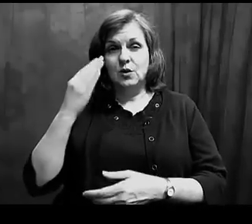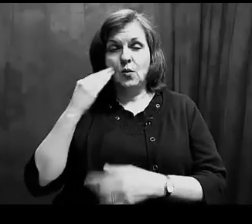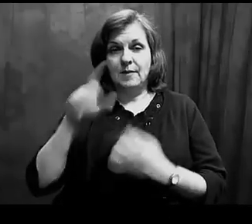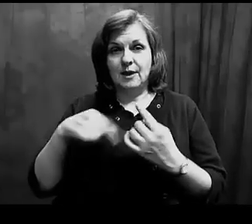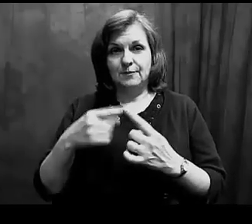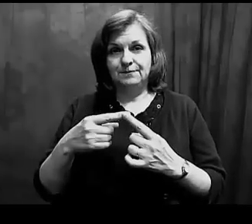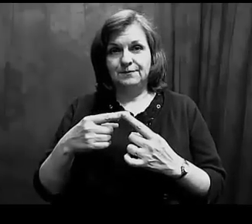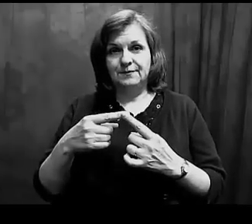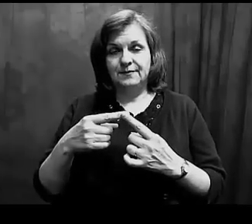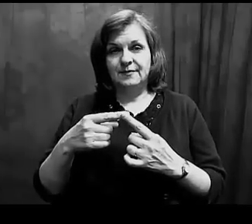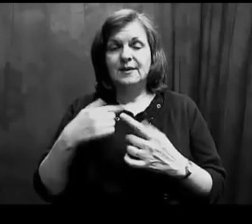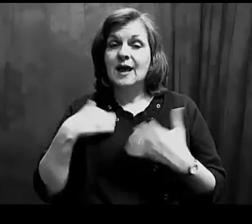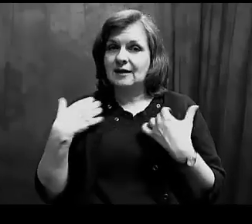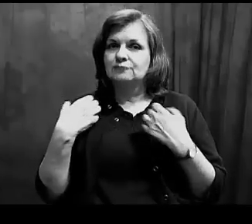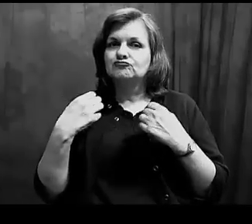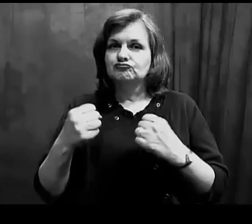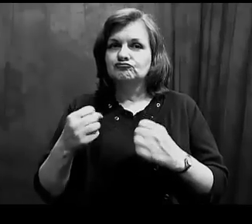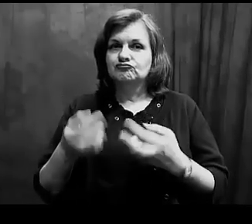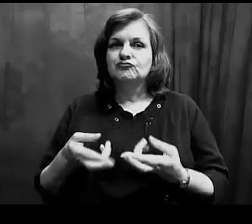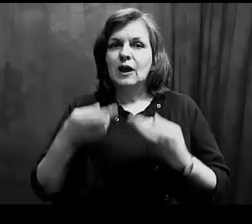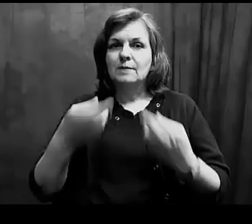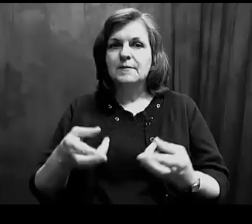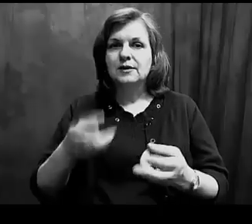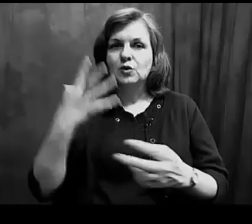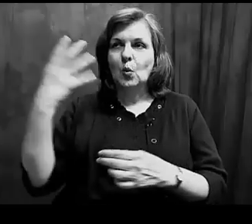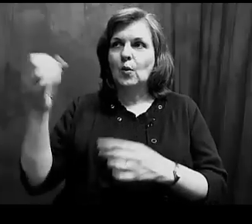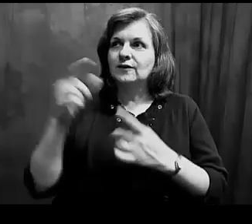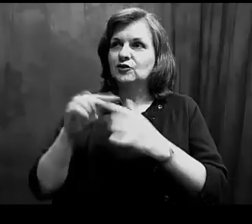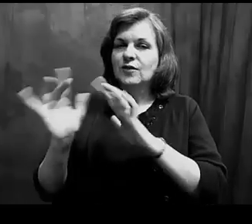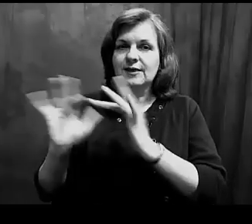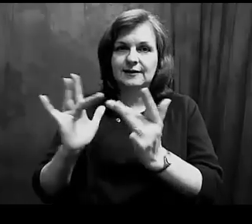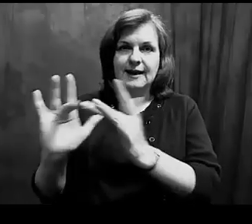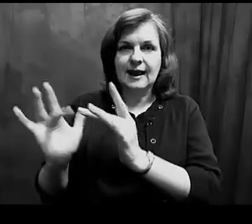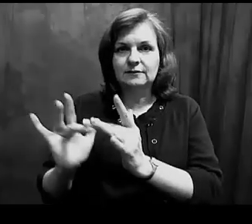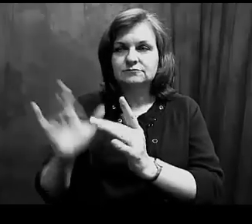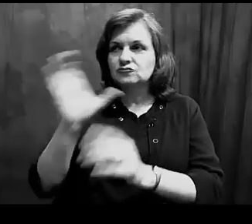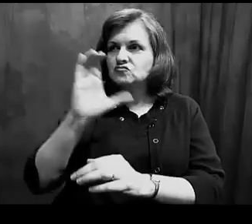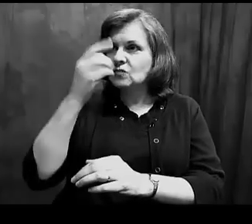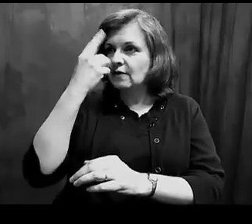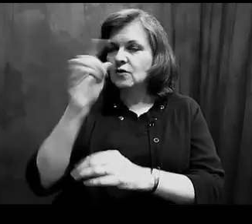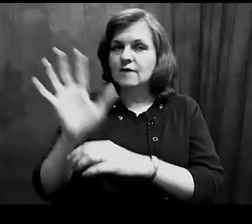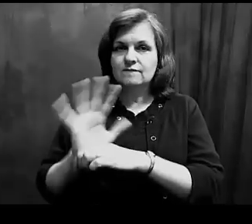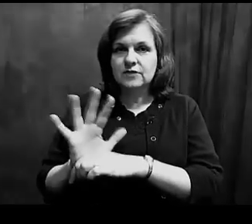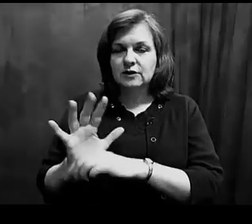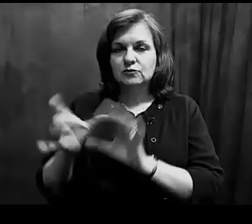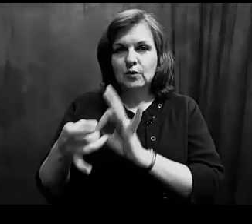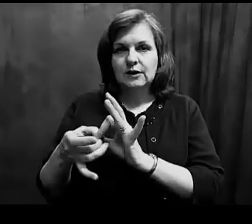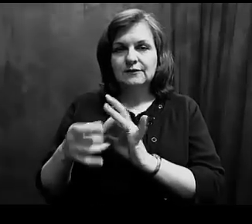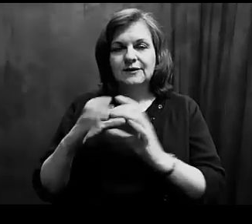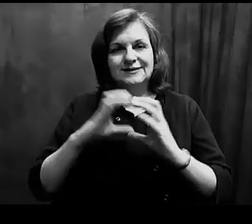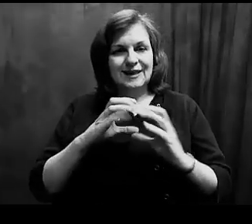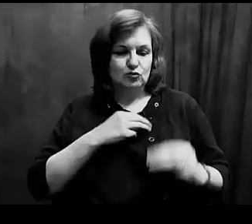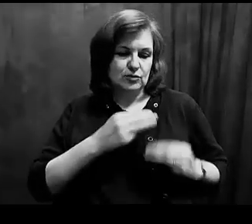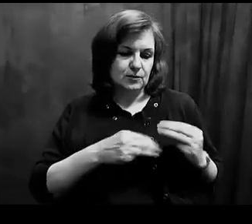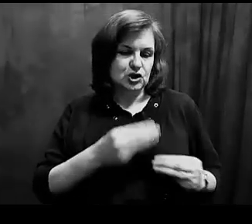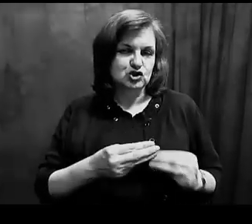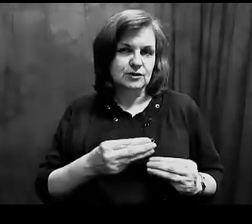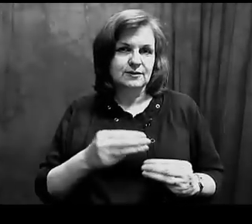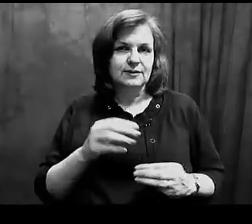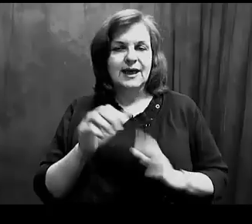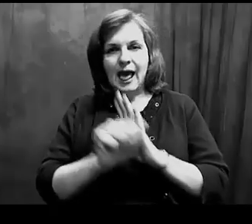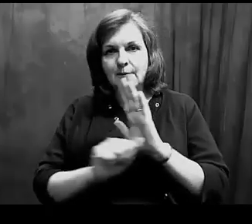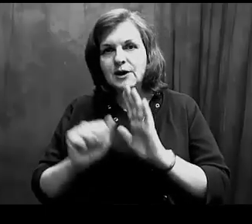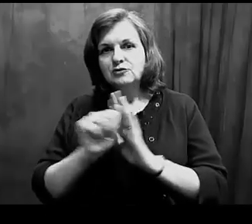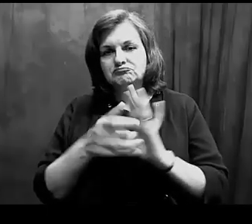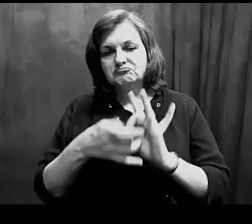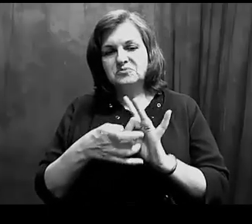major stages that you need to be familiar with. I highly recommend that you look at videos on cell